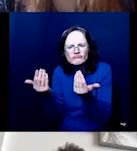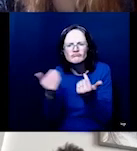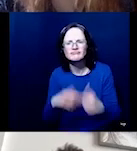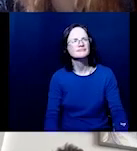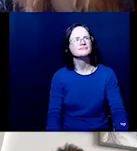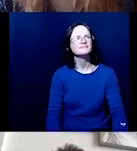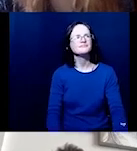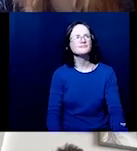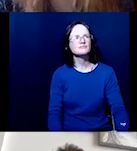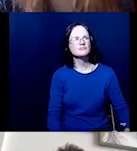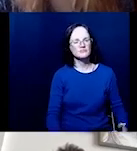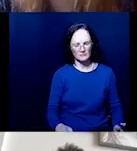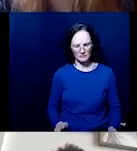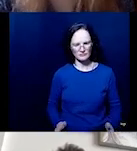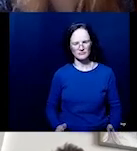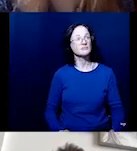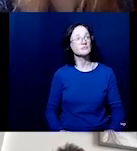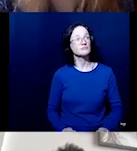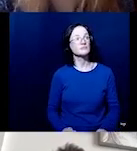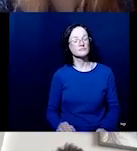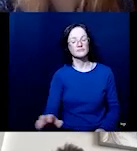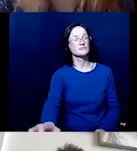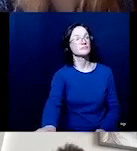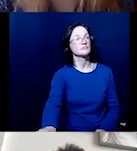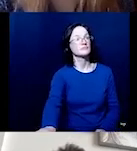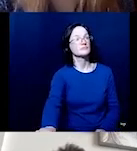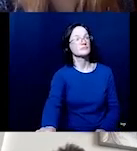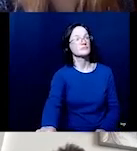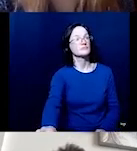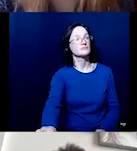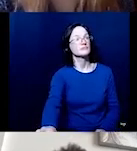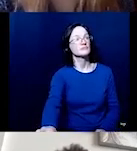So I'm gonna check the chat real quick.